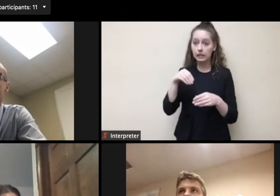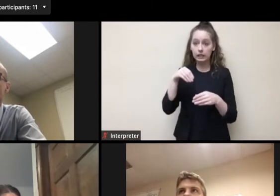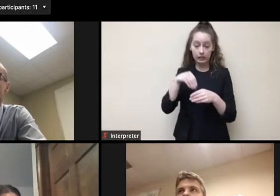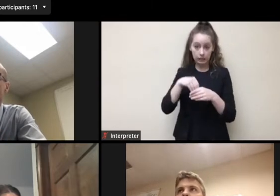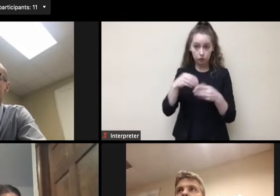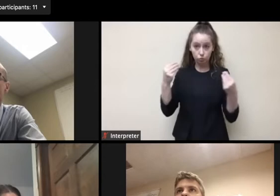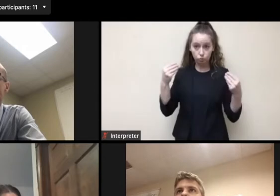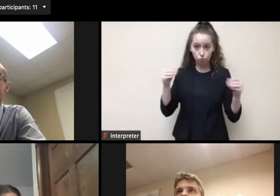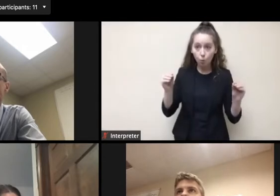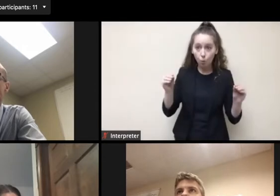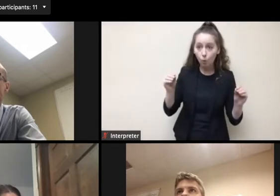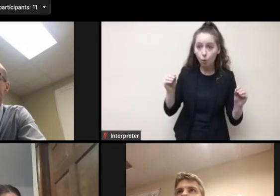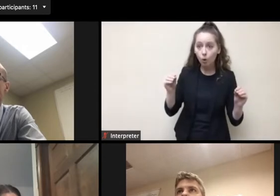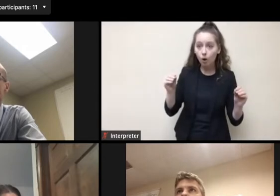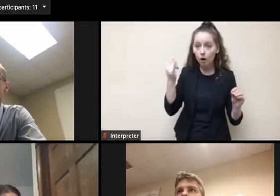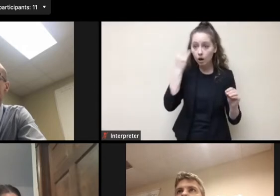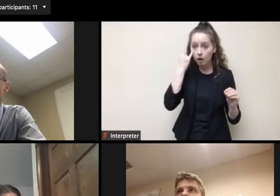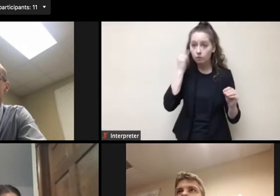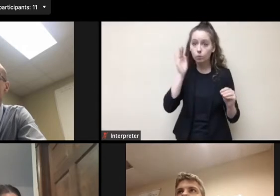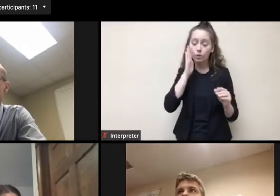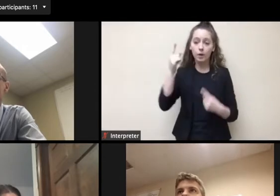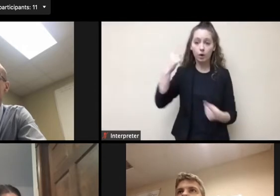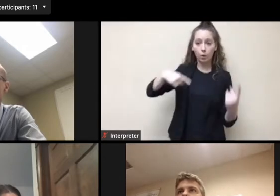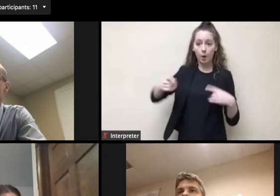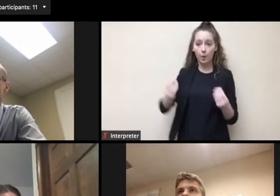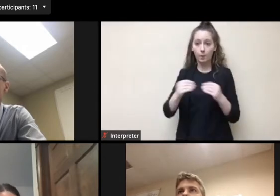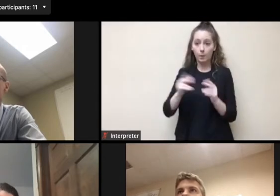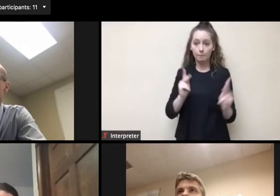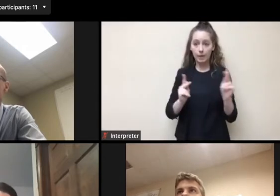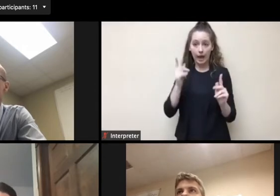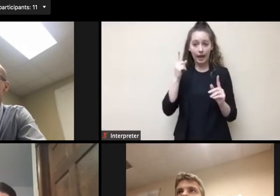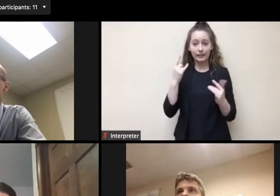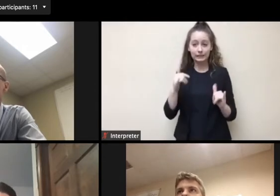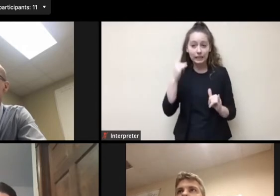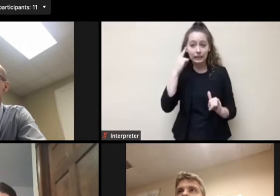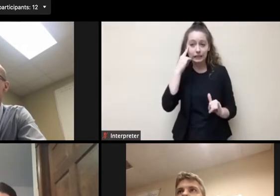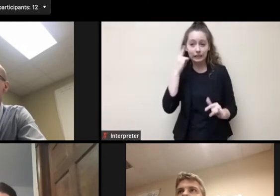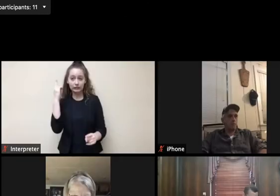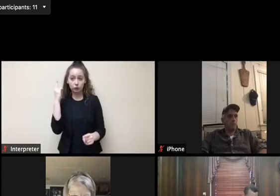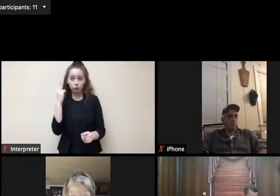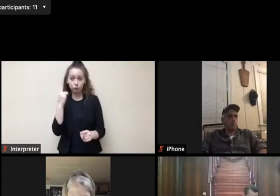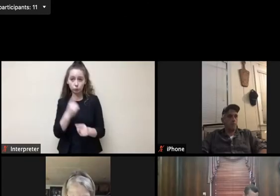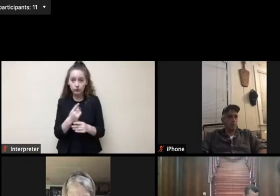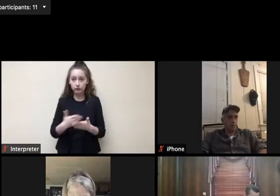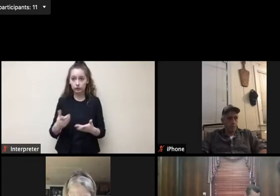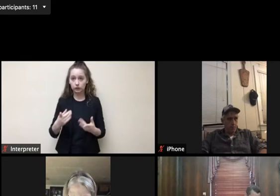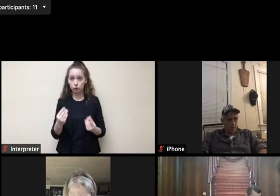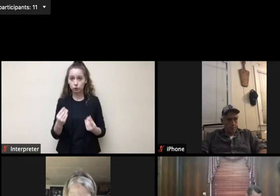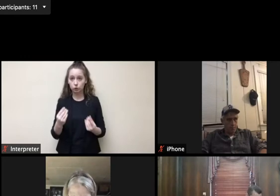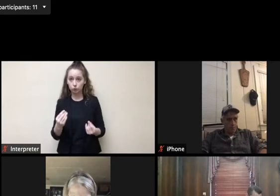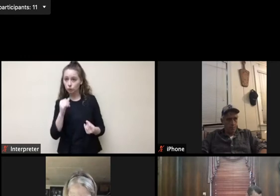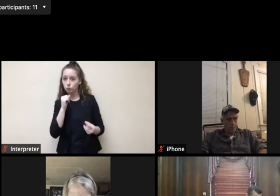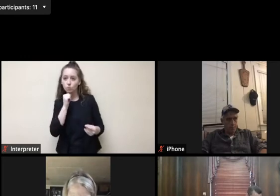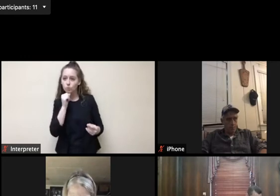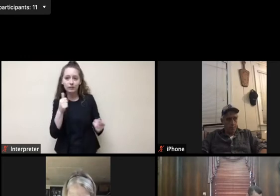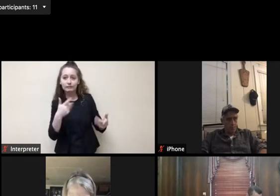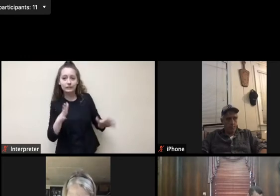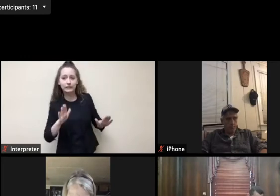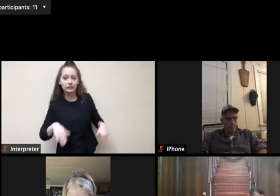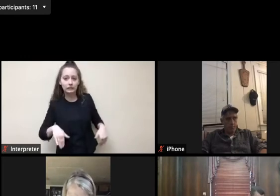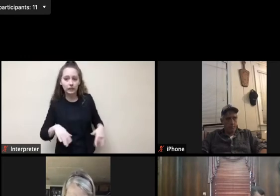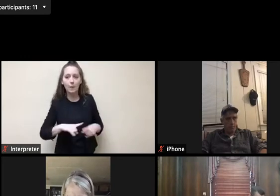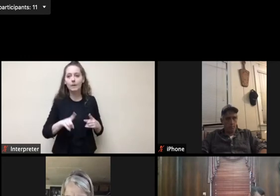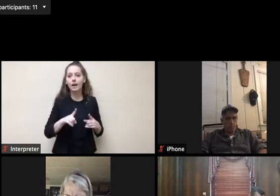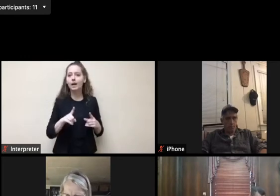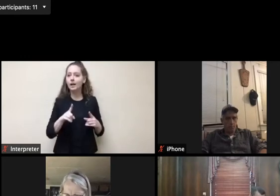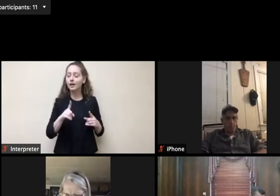more people, I think it's still the right thing to do. We're not out of the woods, but it is looking more positive, certainly than it did